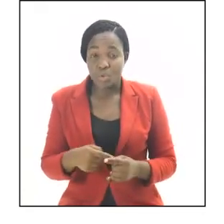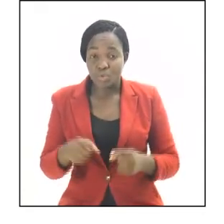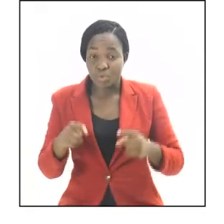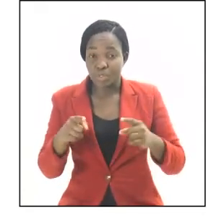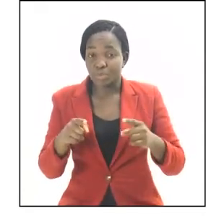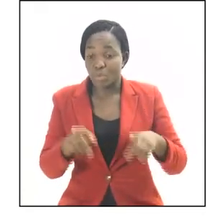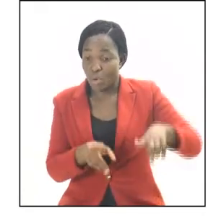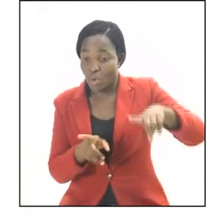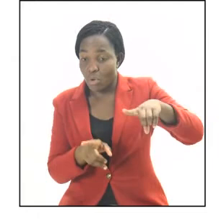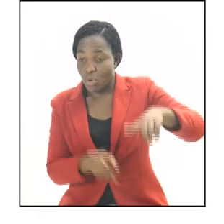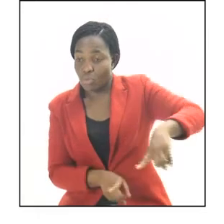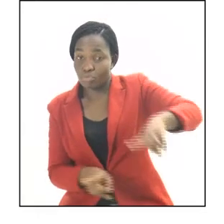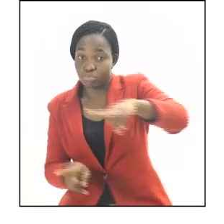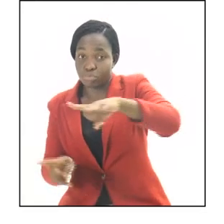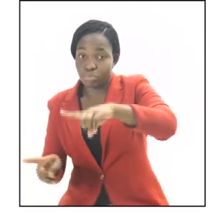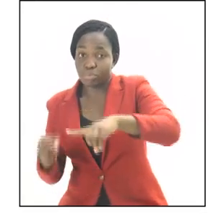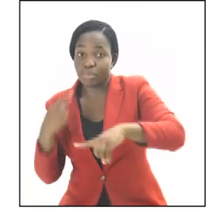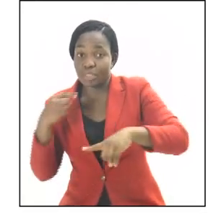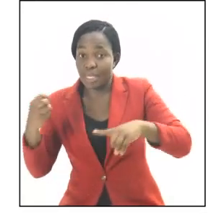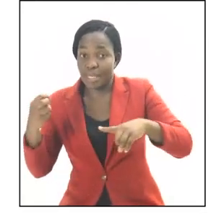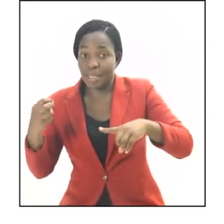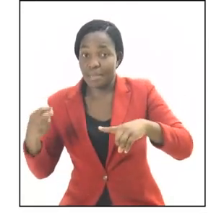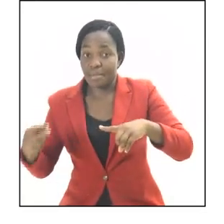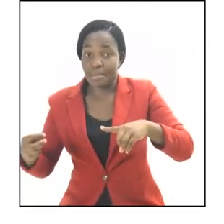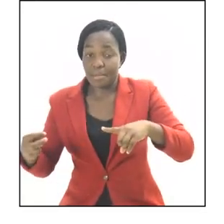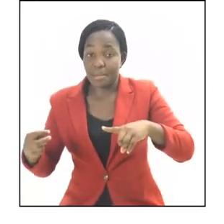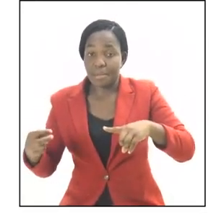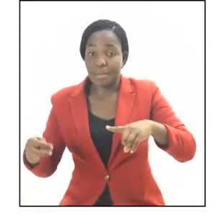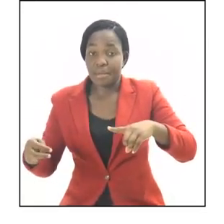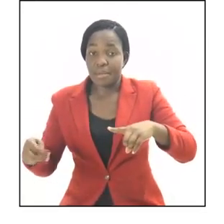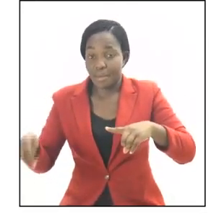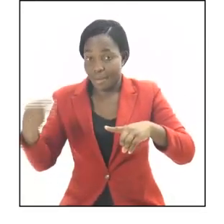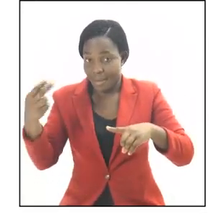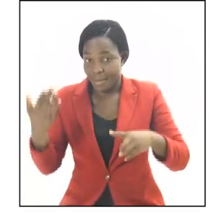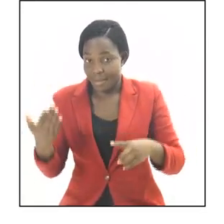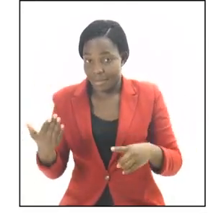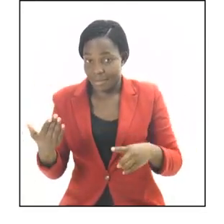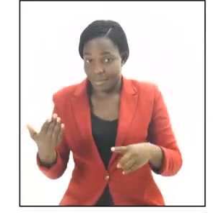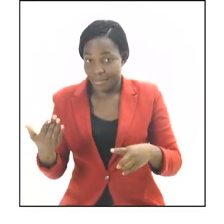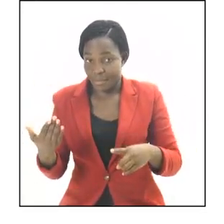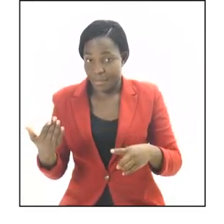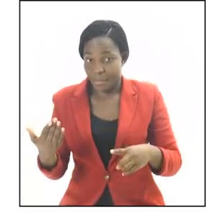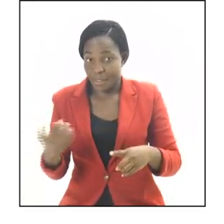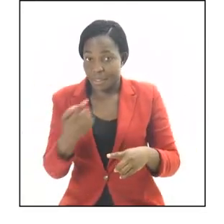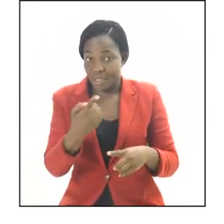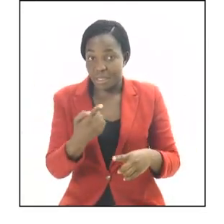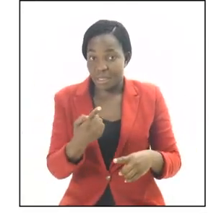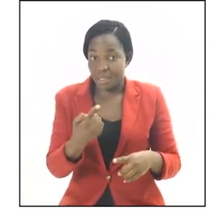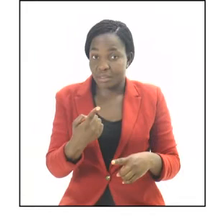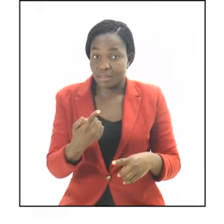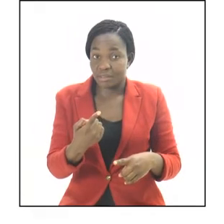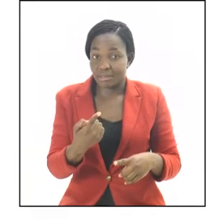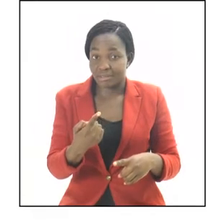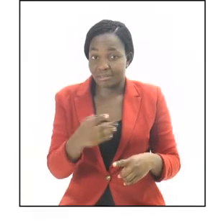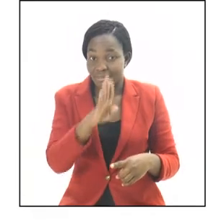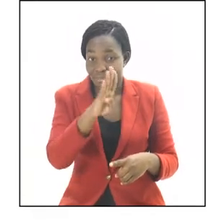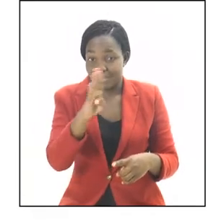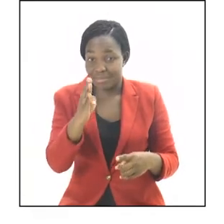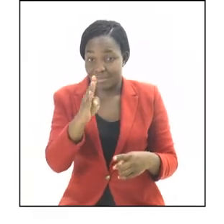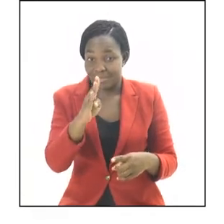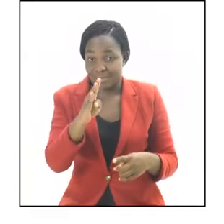parallelogram at a right angle to the base can also be called the altitude. It's the same as